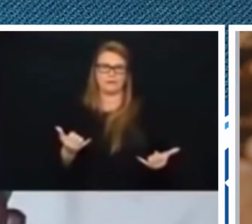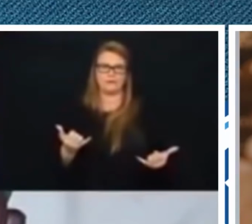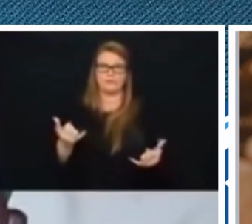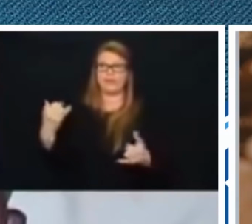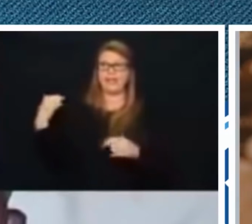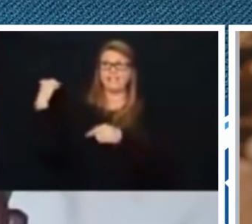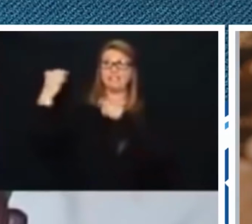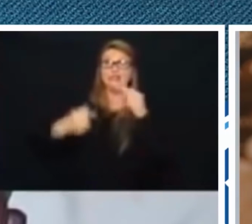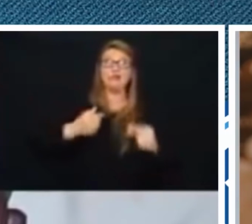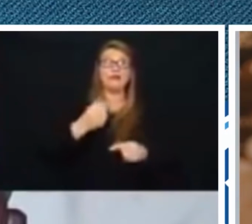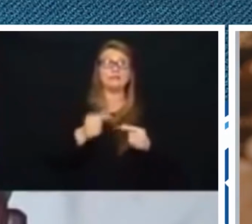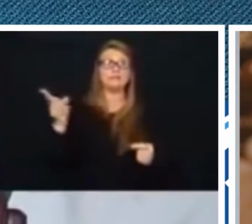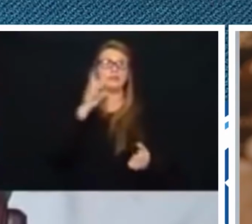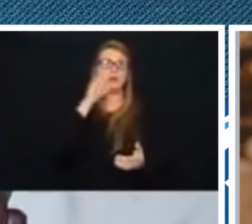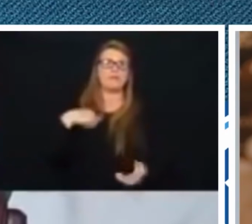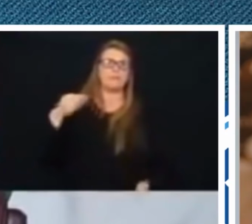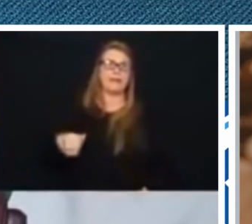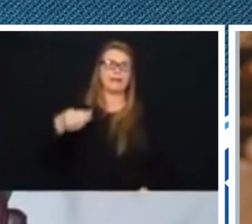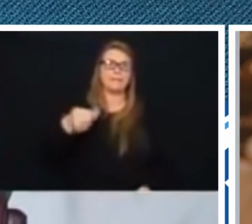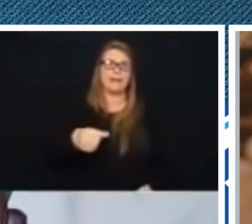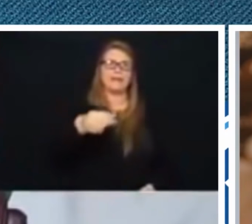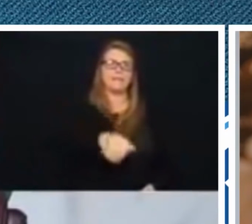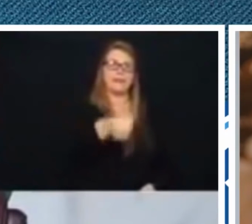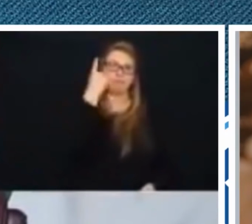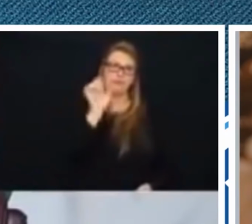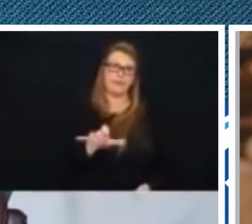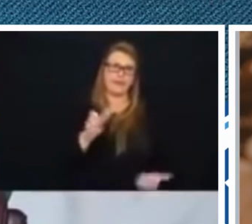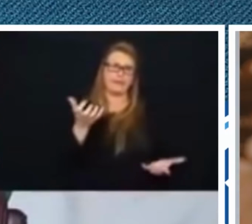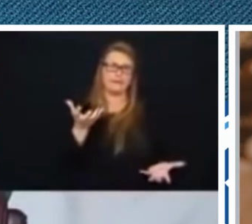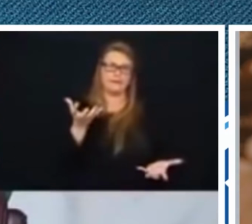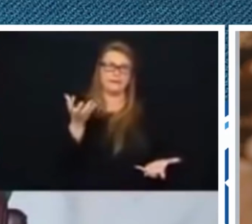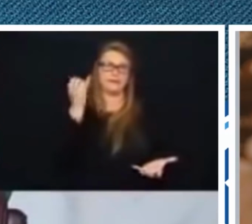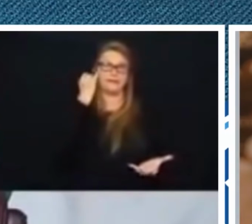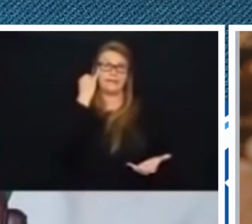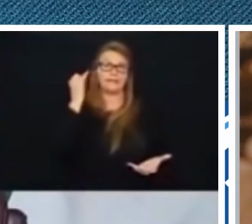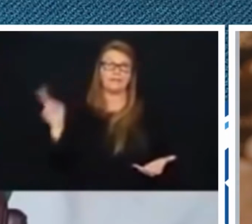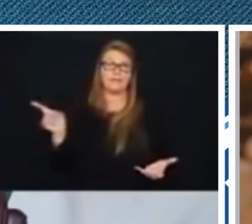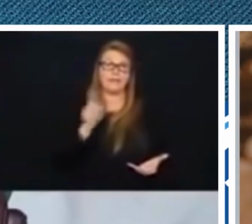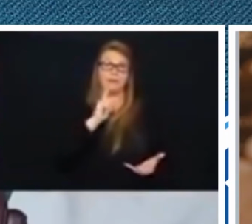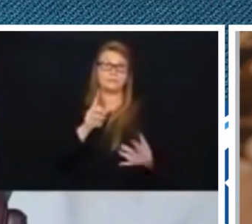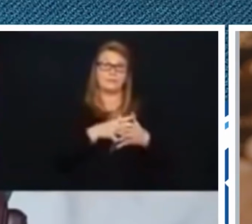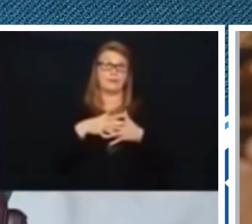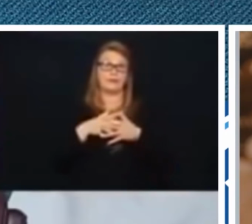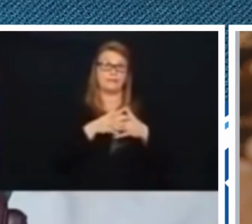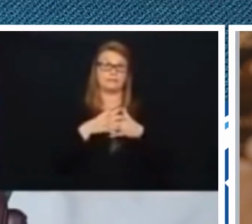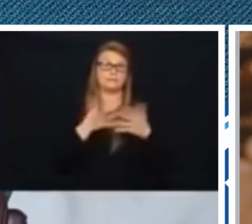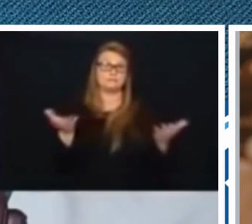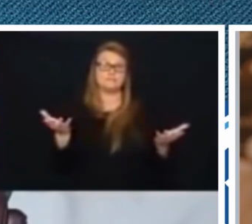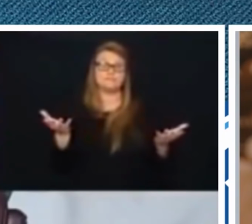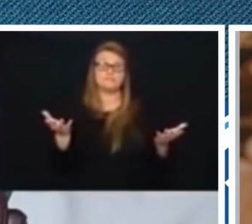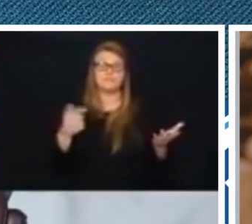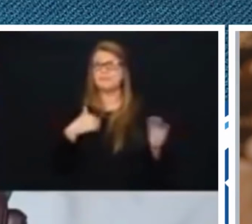to come would have paid and paid and paid and paid if, in fact, they would have been Americans. You know, absolutely,